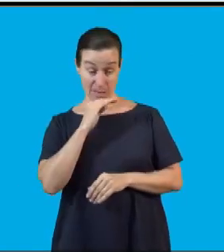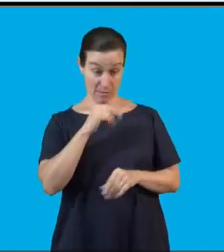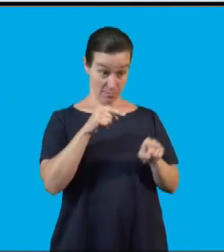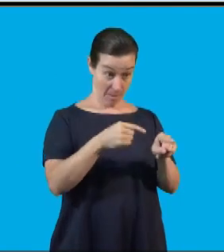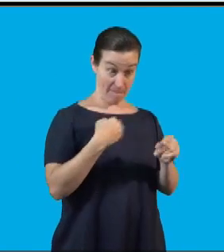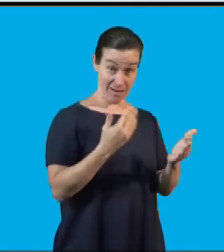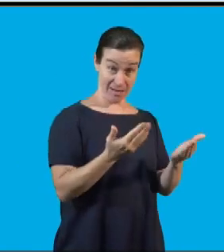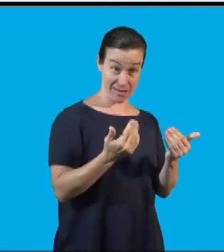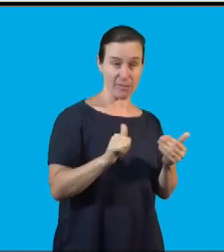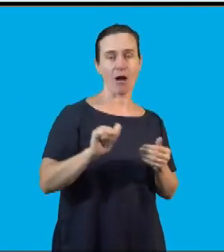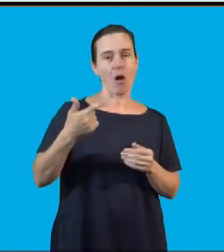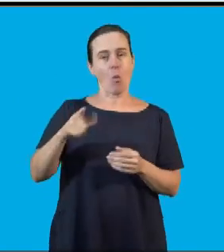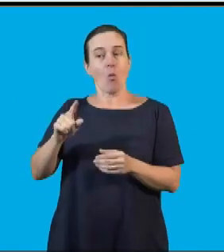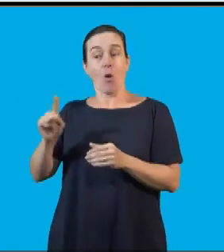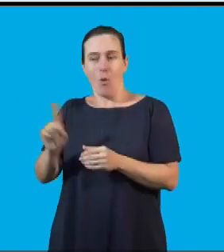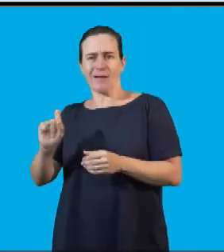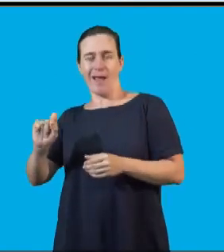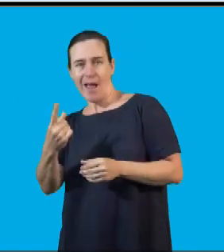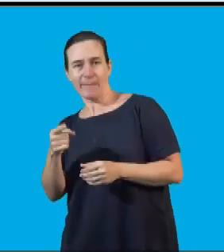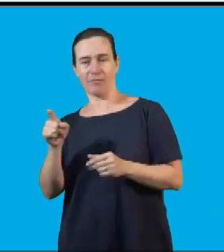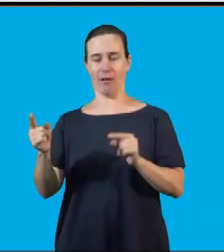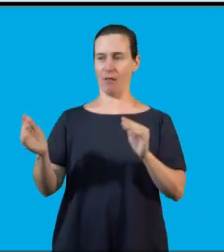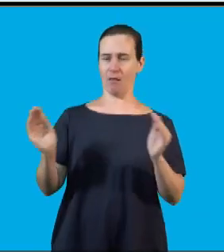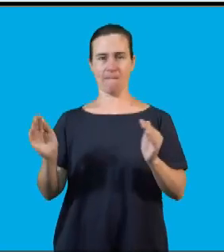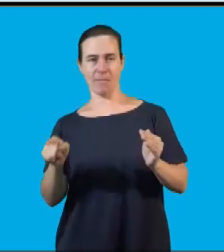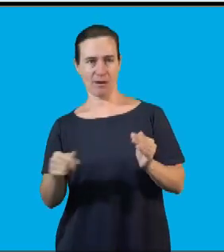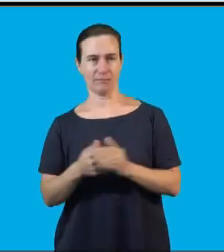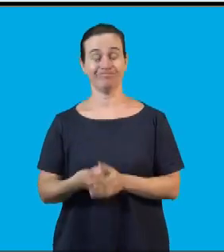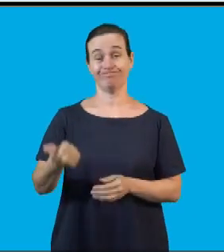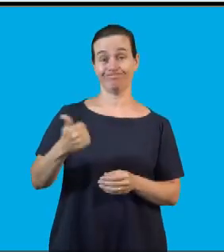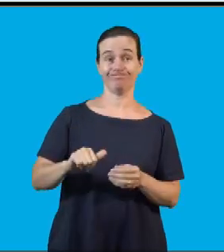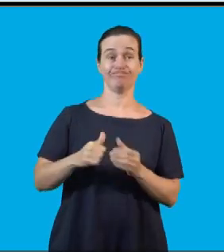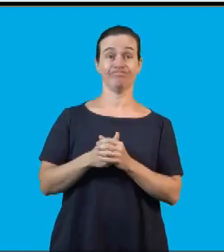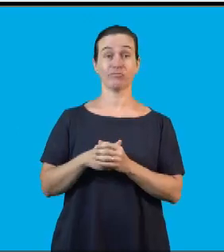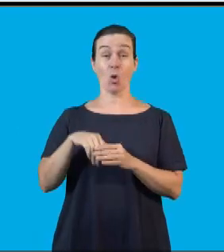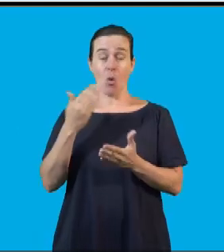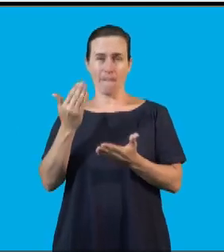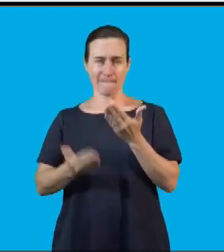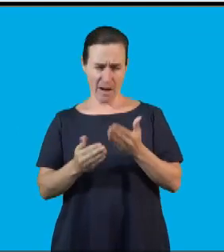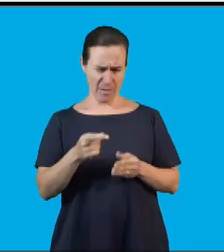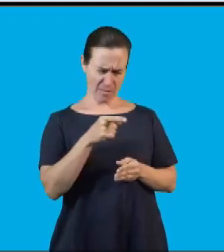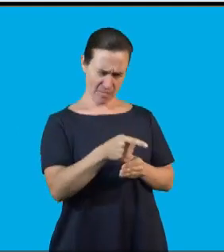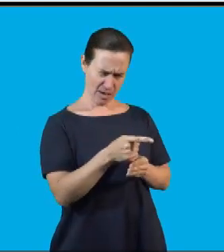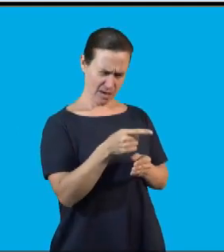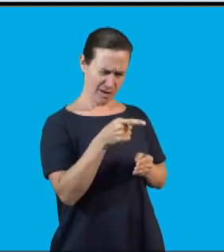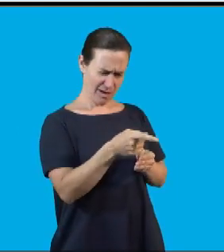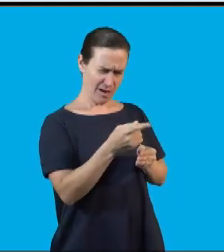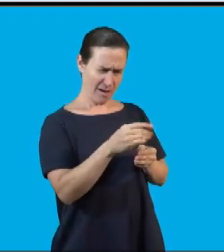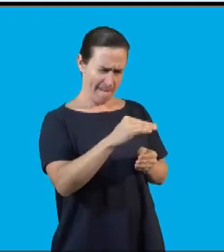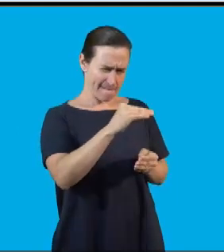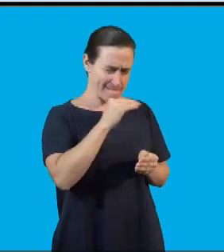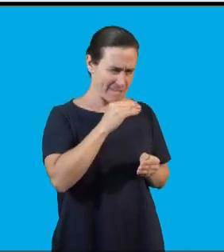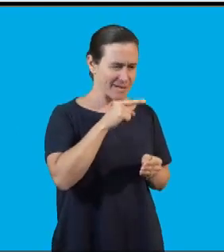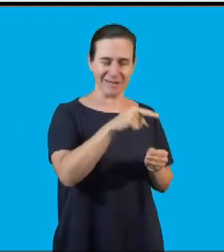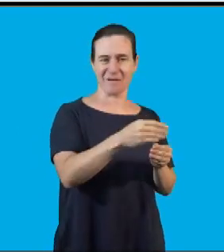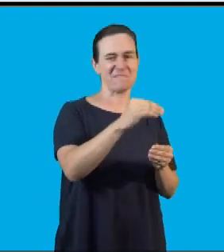what is expected and what occurs, that's situational irony, or when the intended meaning is the